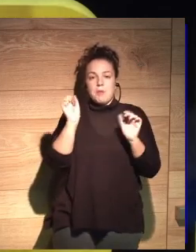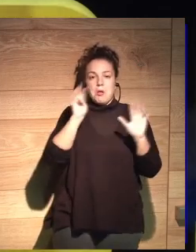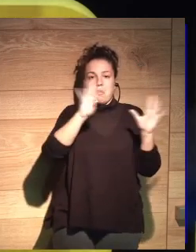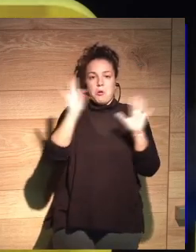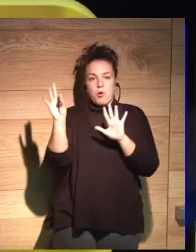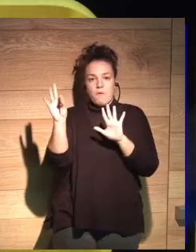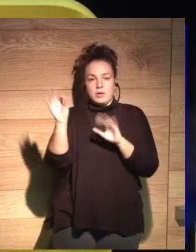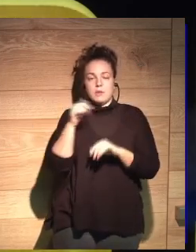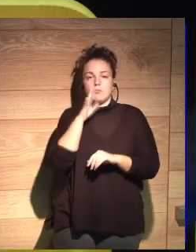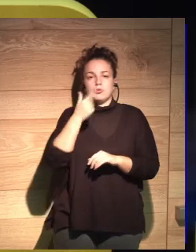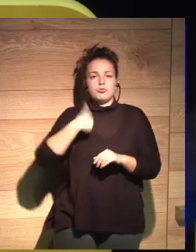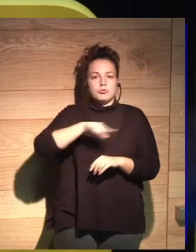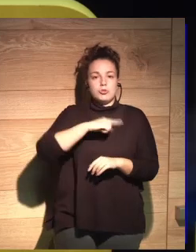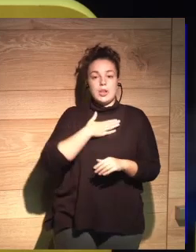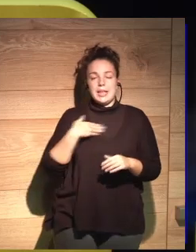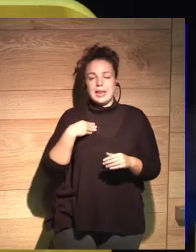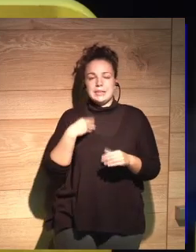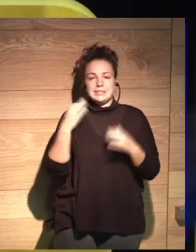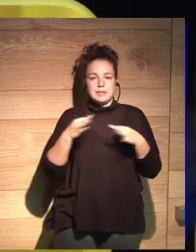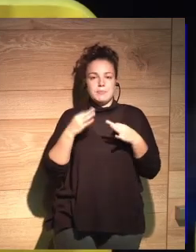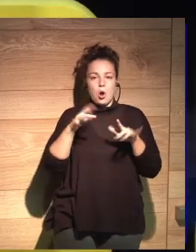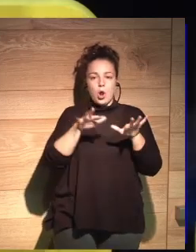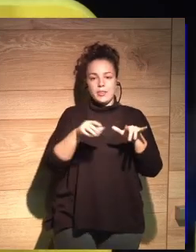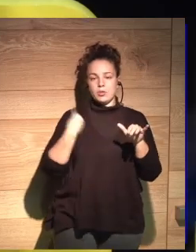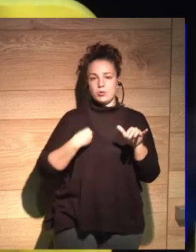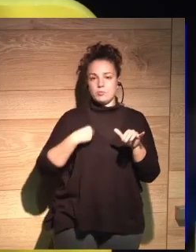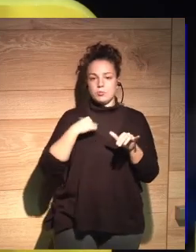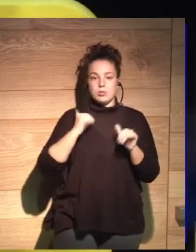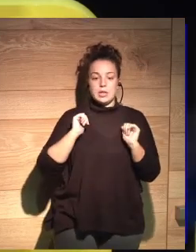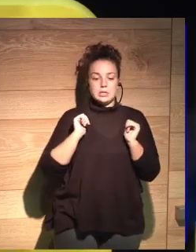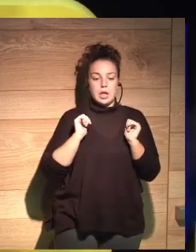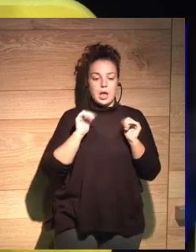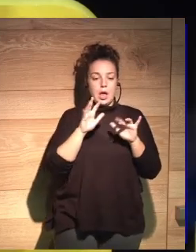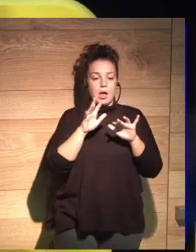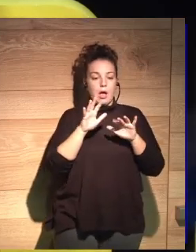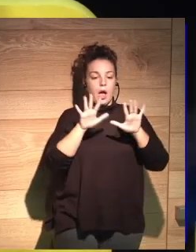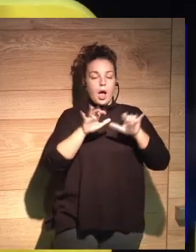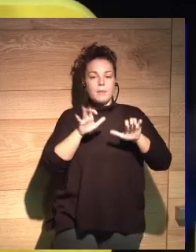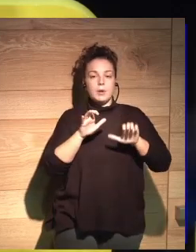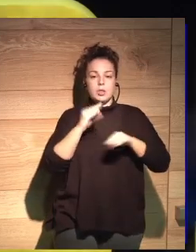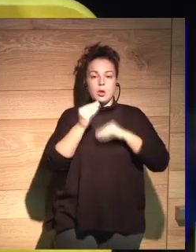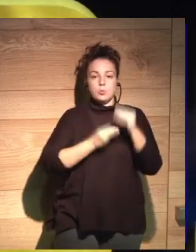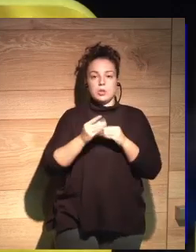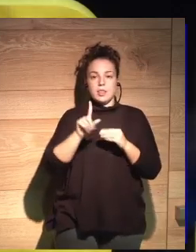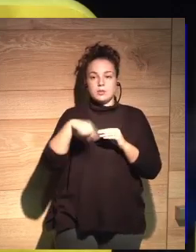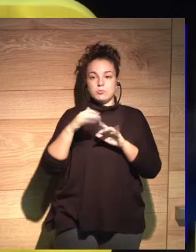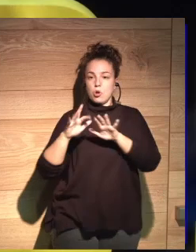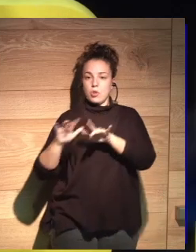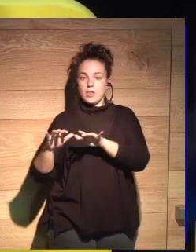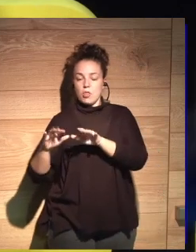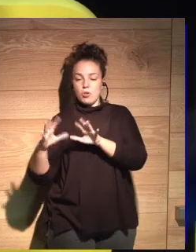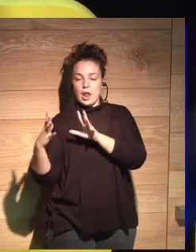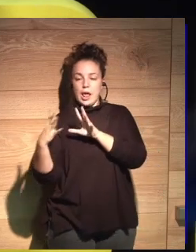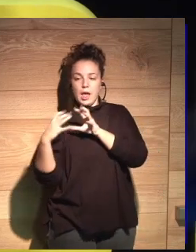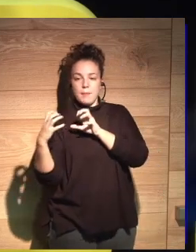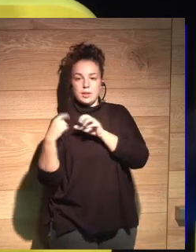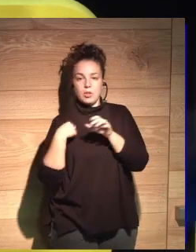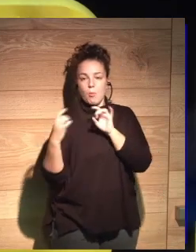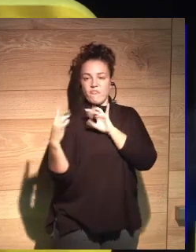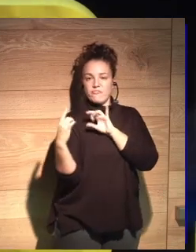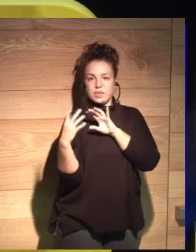learn how to use it and it learns from you, and together you form a feedback loop. So there was, for example, a software called the